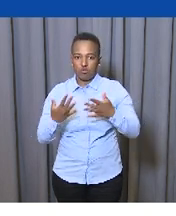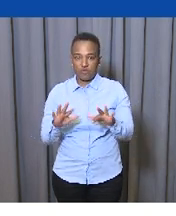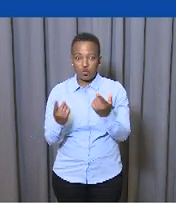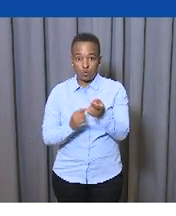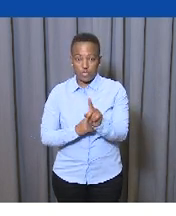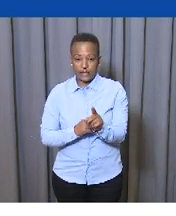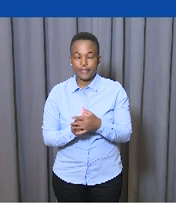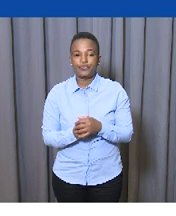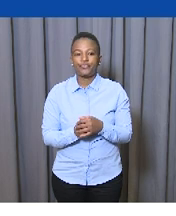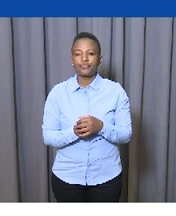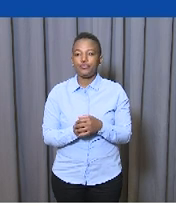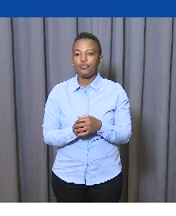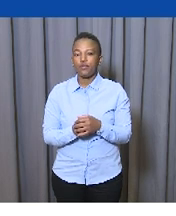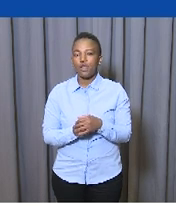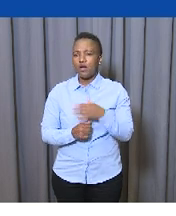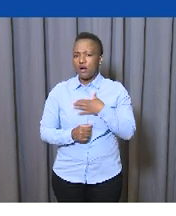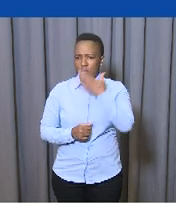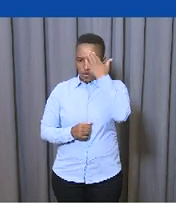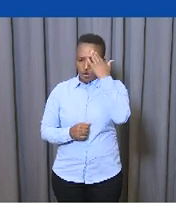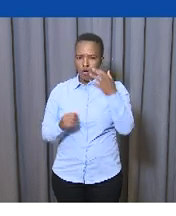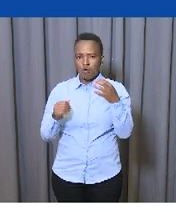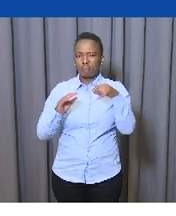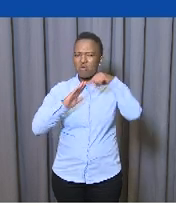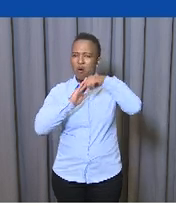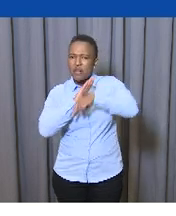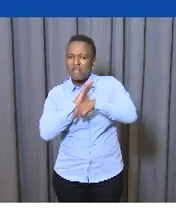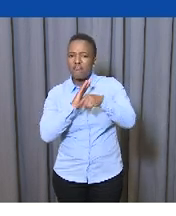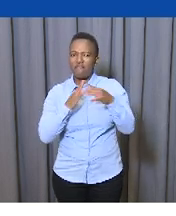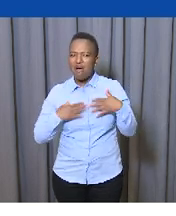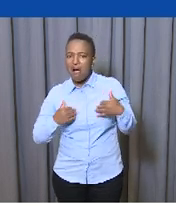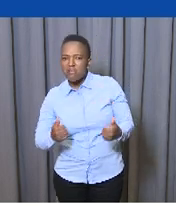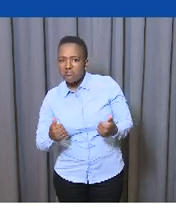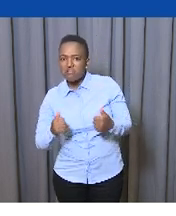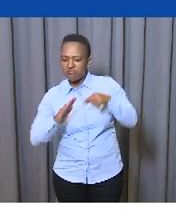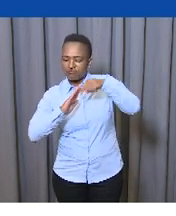You know what we call the comprehensive health response.